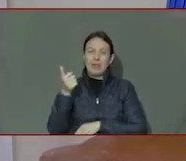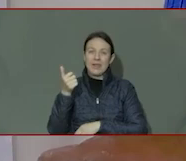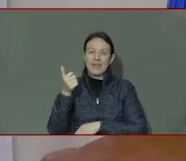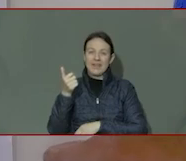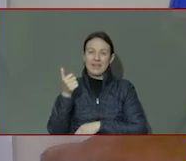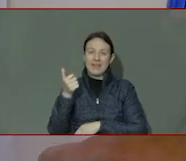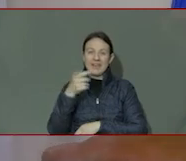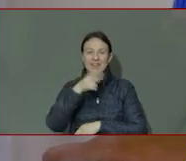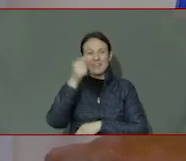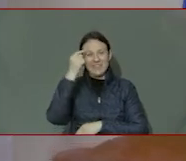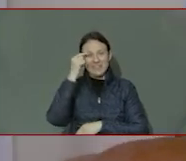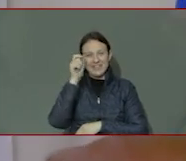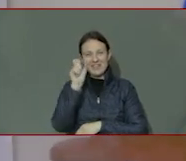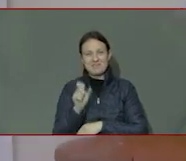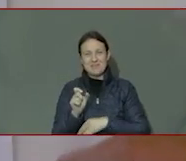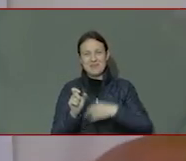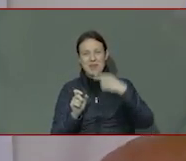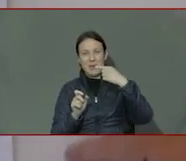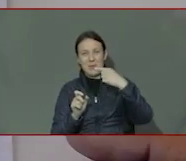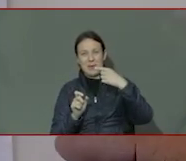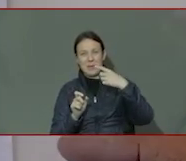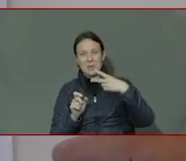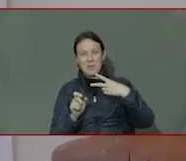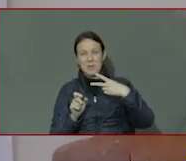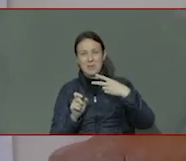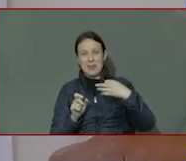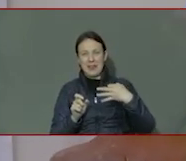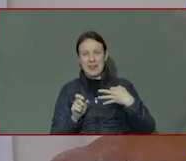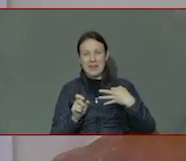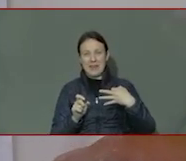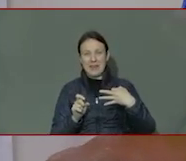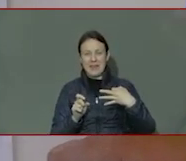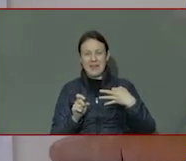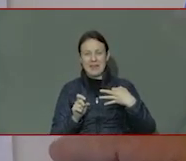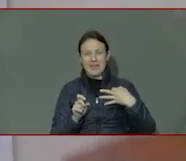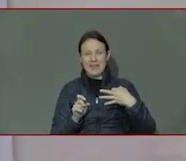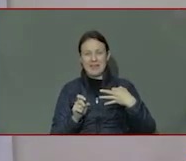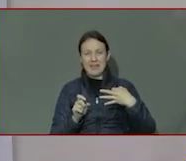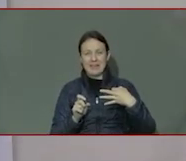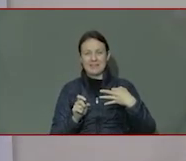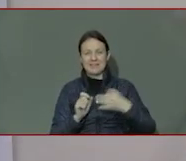page, please. Look at the diagrams and reason with your friend.